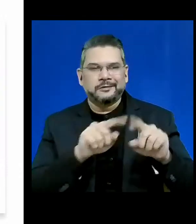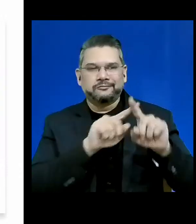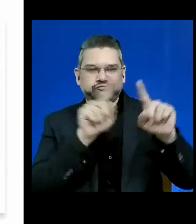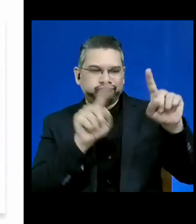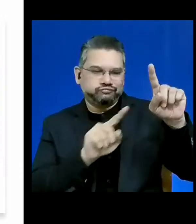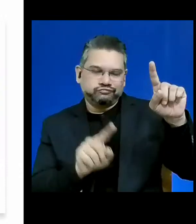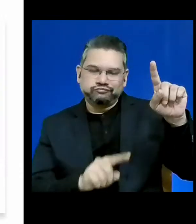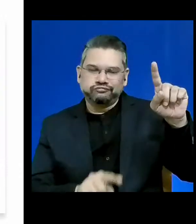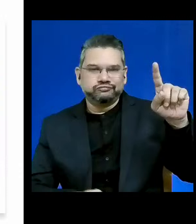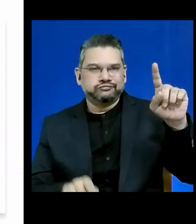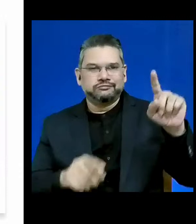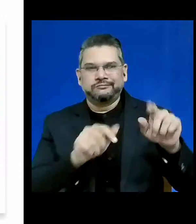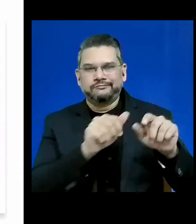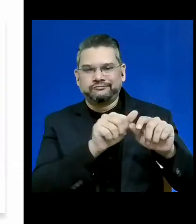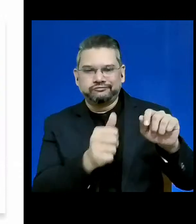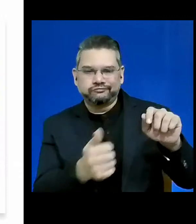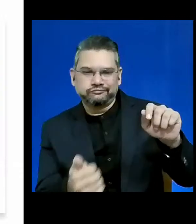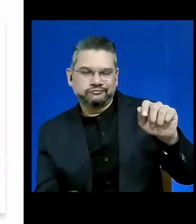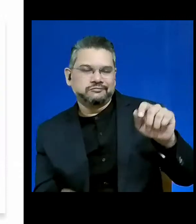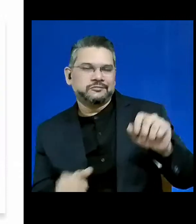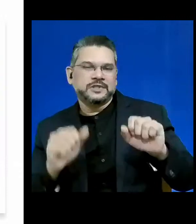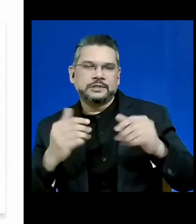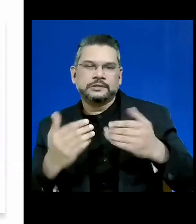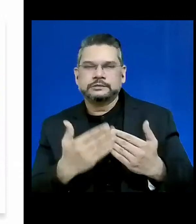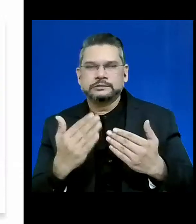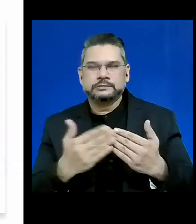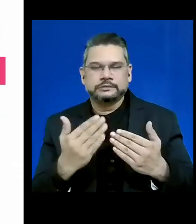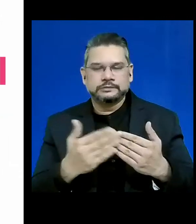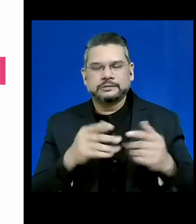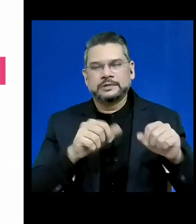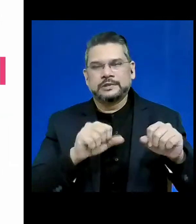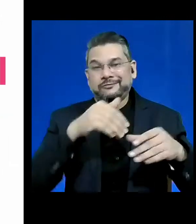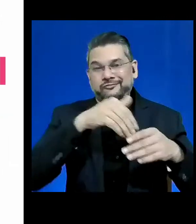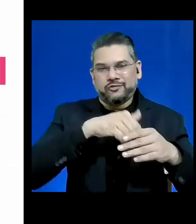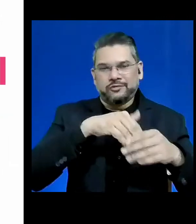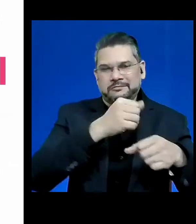So it just makes the content far more usable.